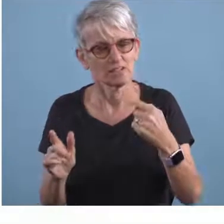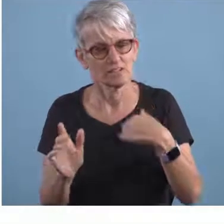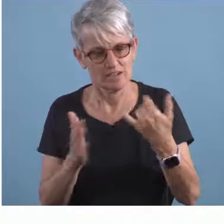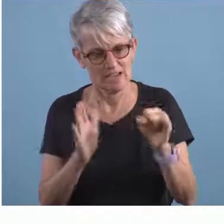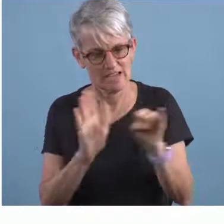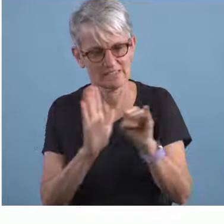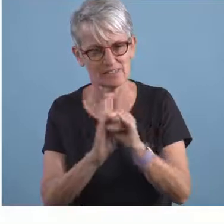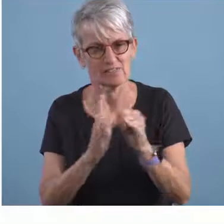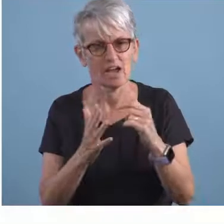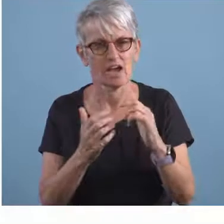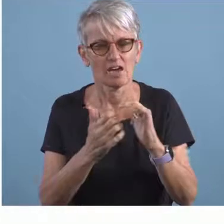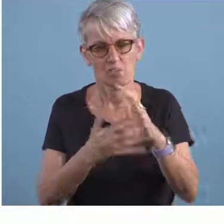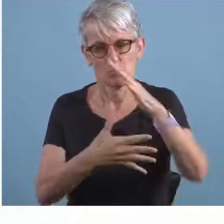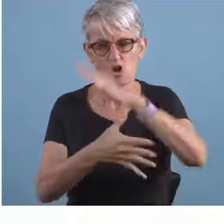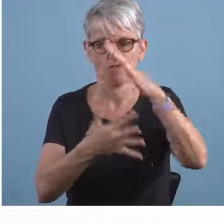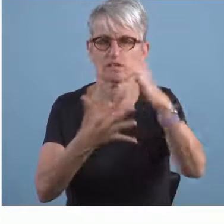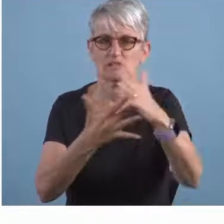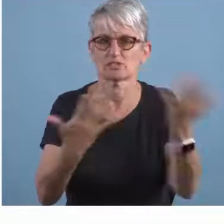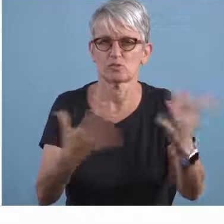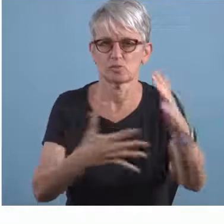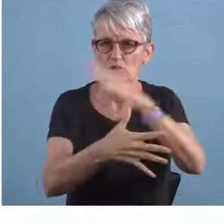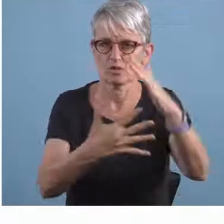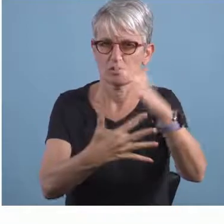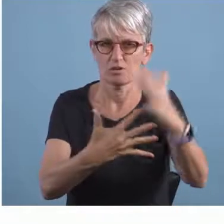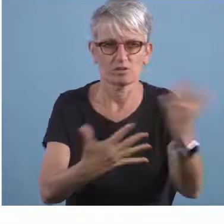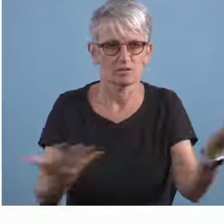of the priorities that providers